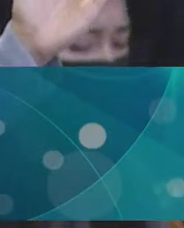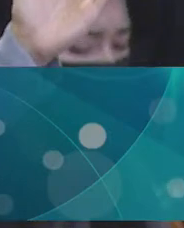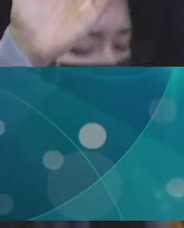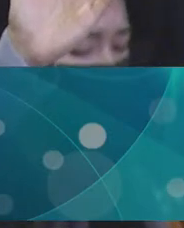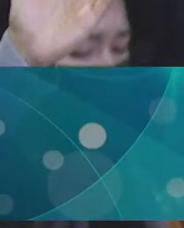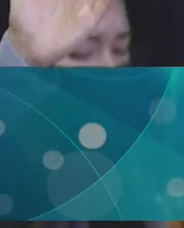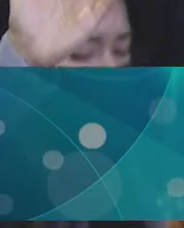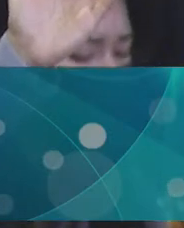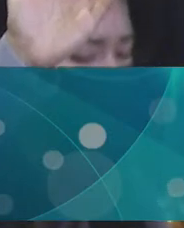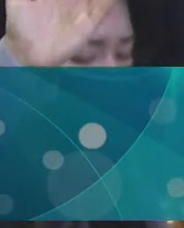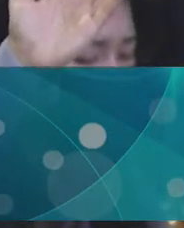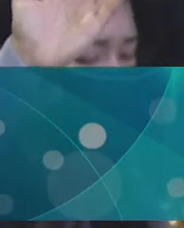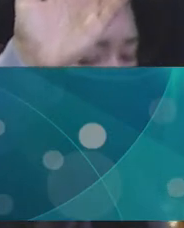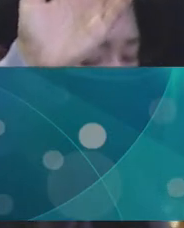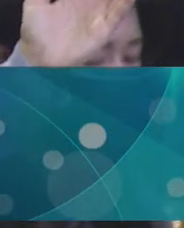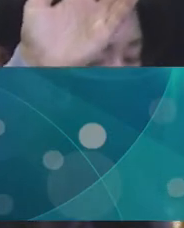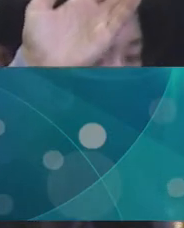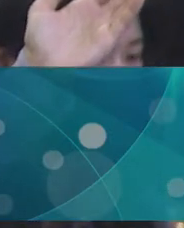move